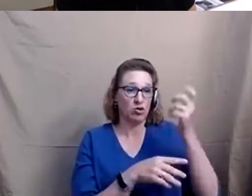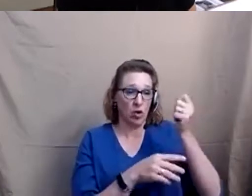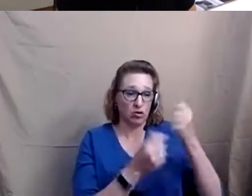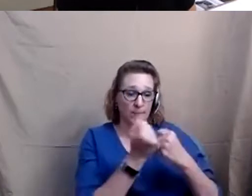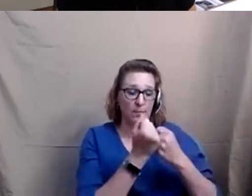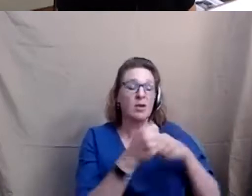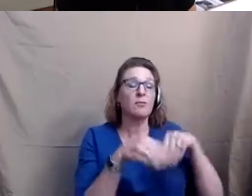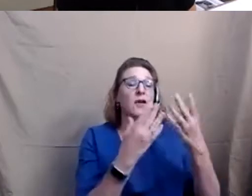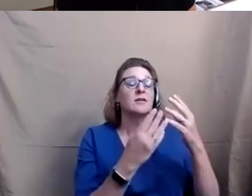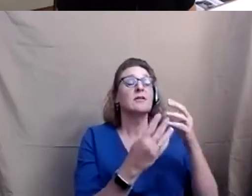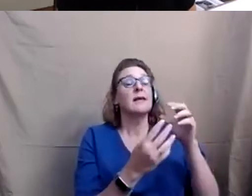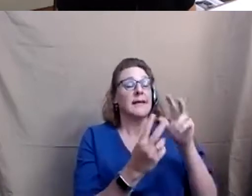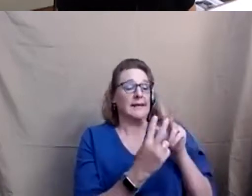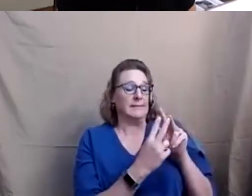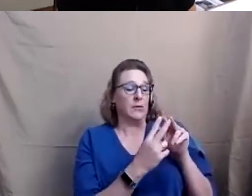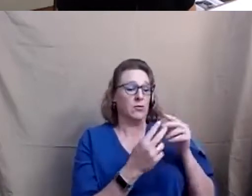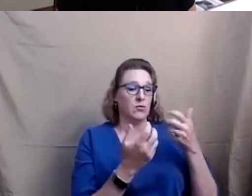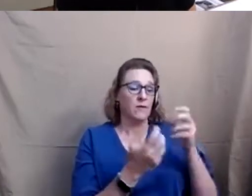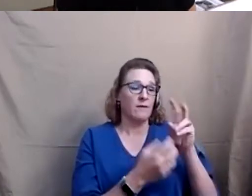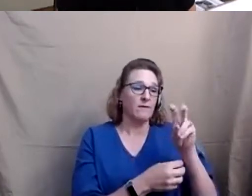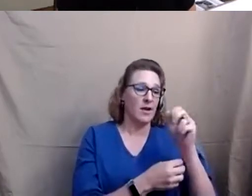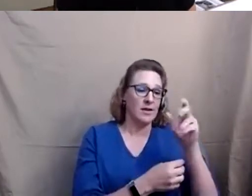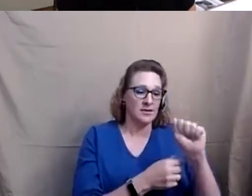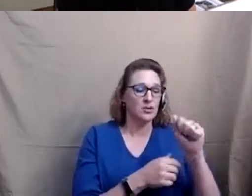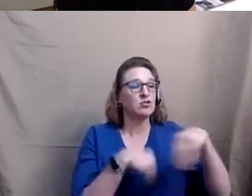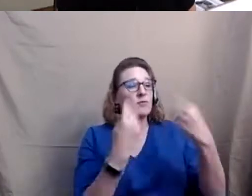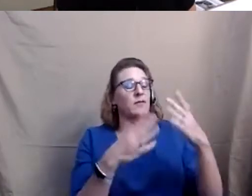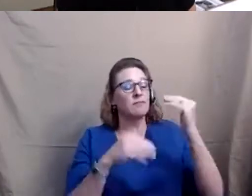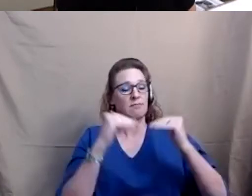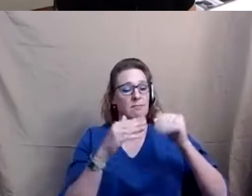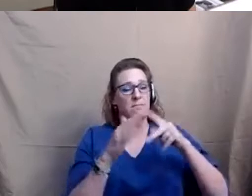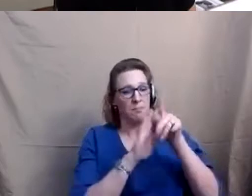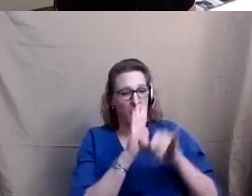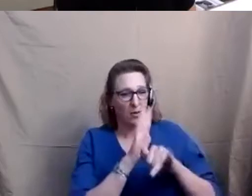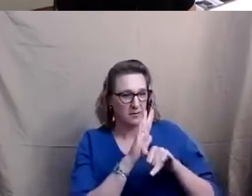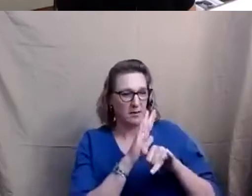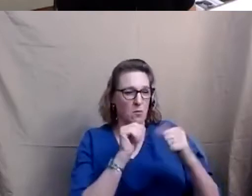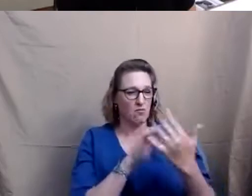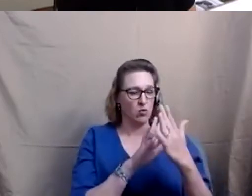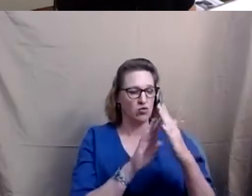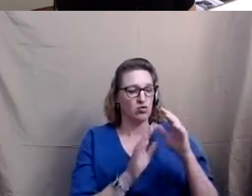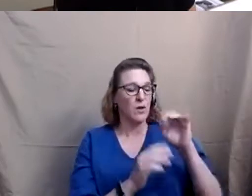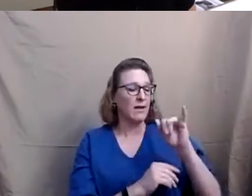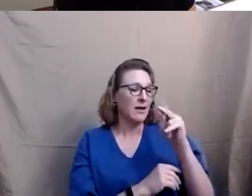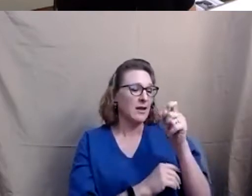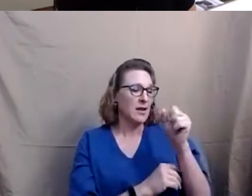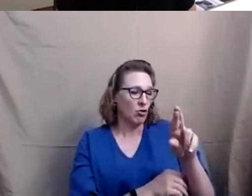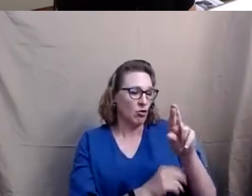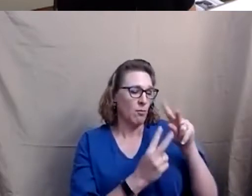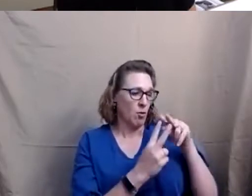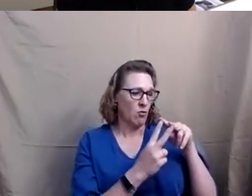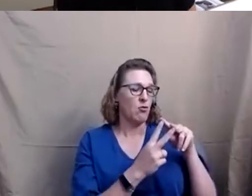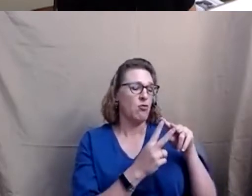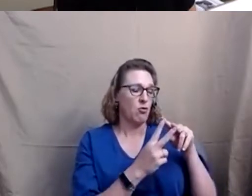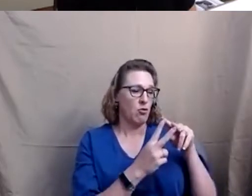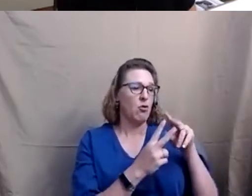the author of Decriminalizing Domestic Violence, a Balanced Policy Approach to Intimate Partner Violence, and A Troubled Marriage, Domestic Violence in the